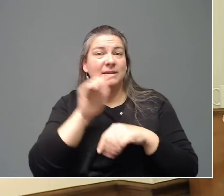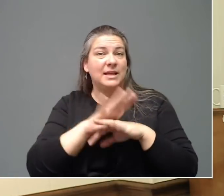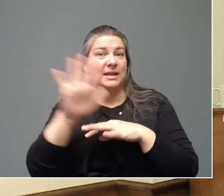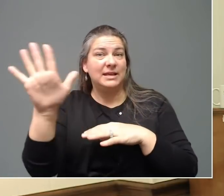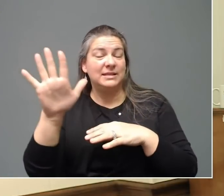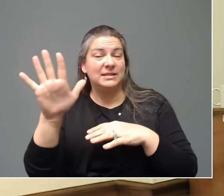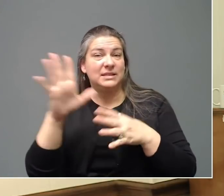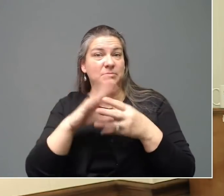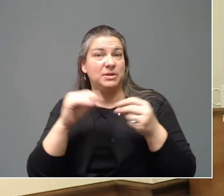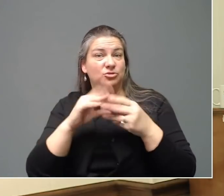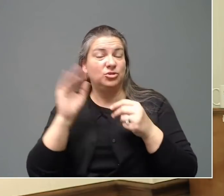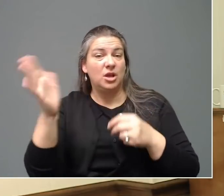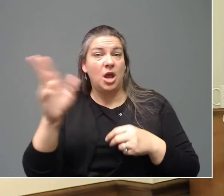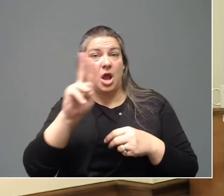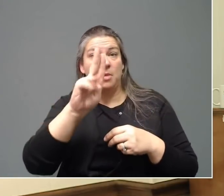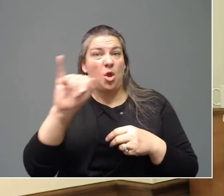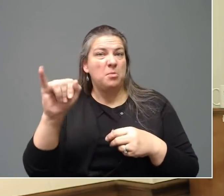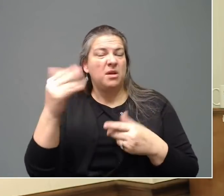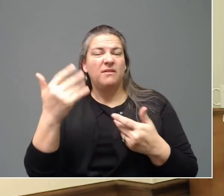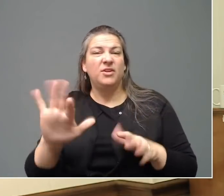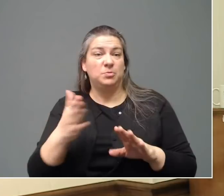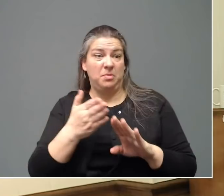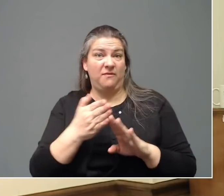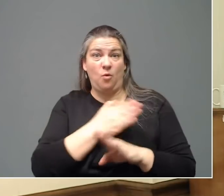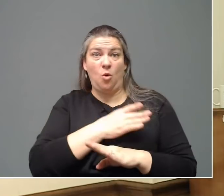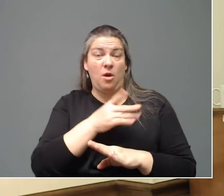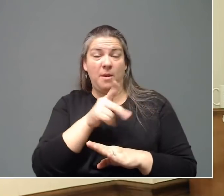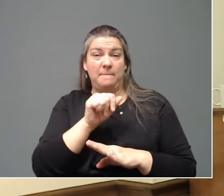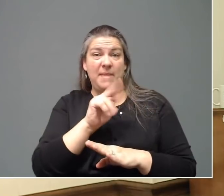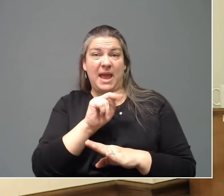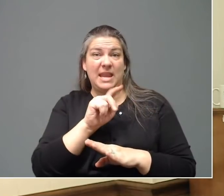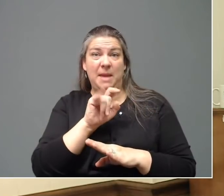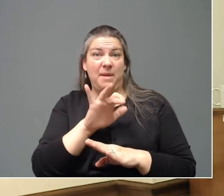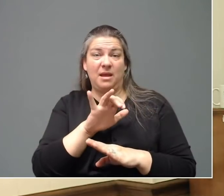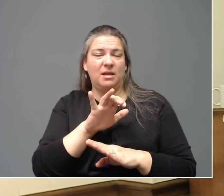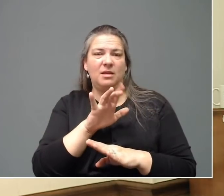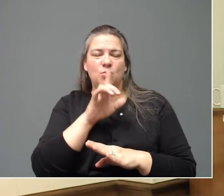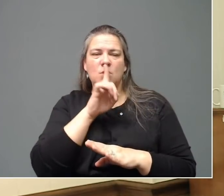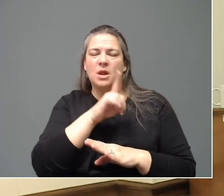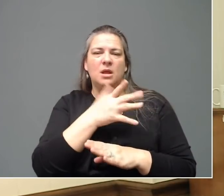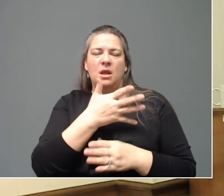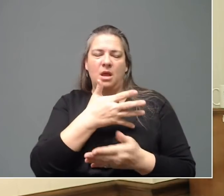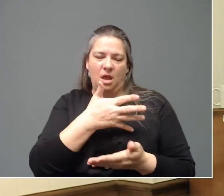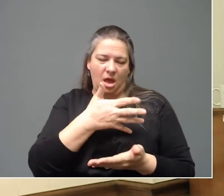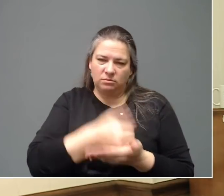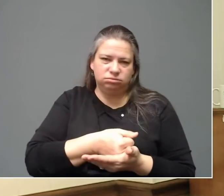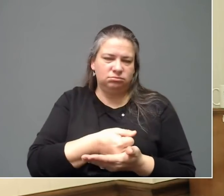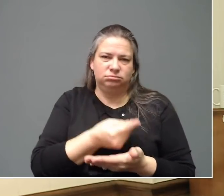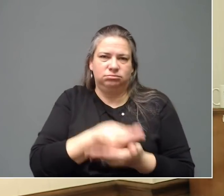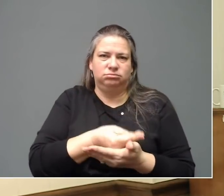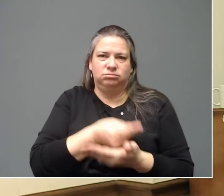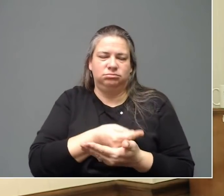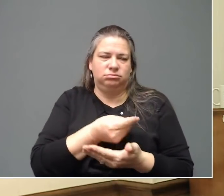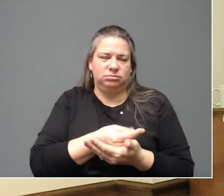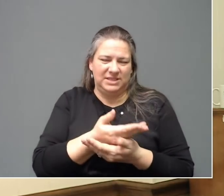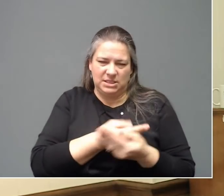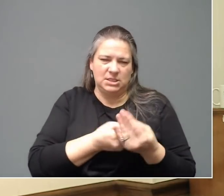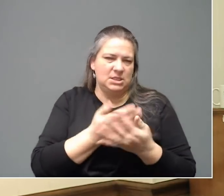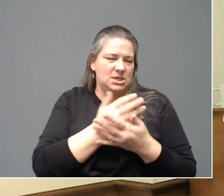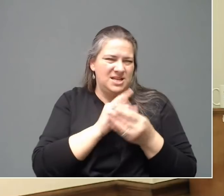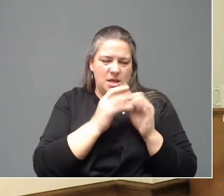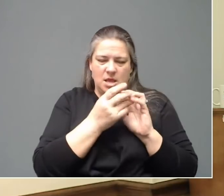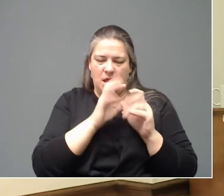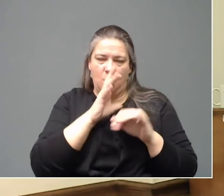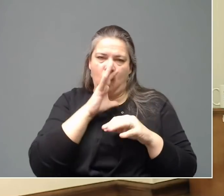been cut to the bone prior to the pandemic. And we are also saddled with a very old and arcane computer system